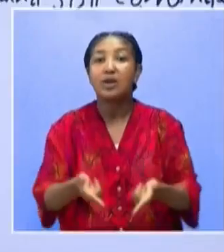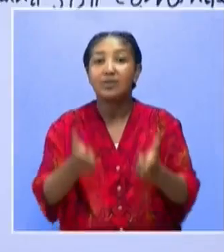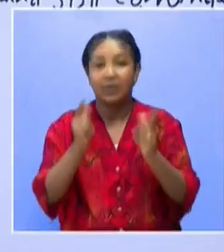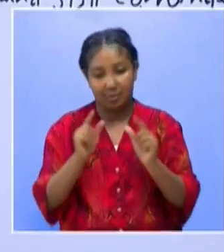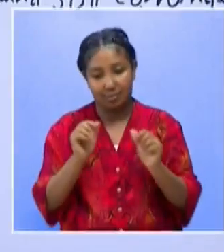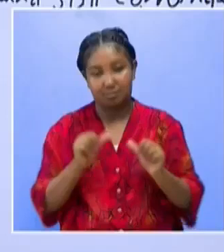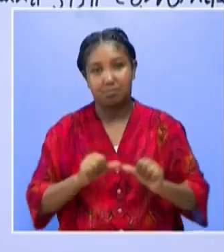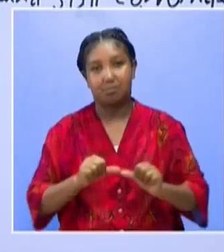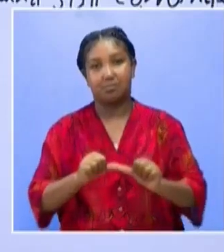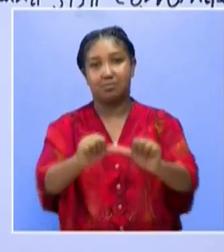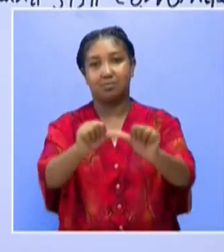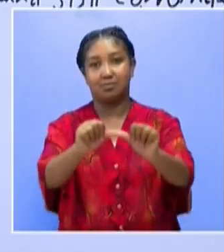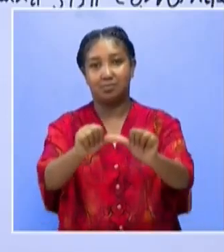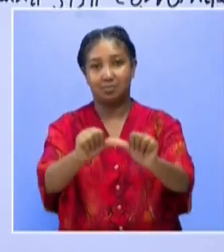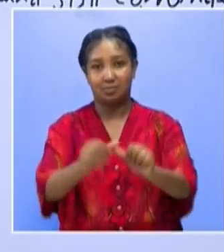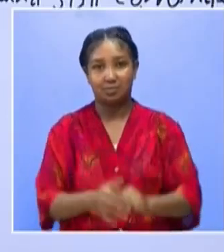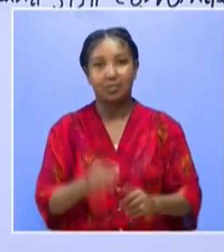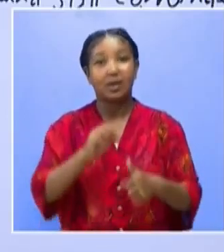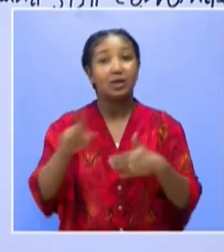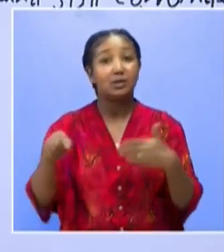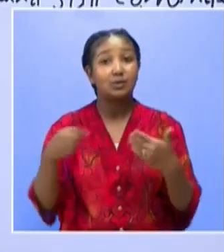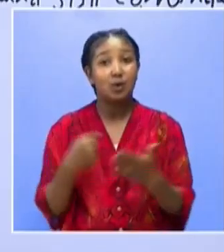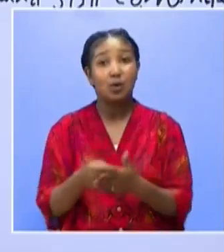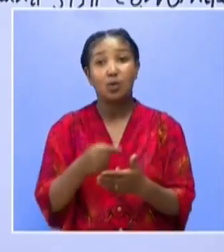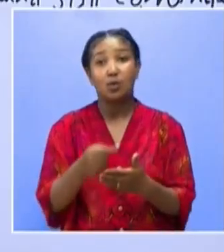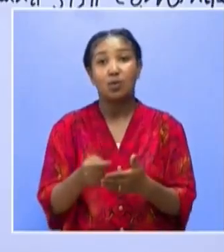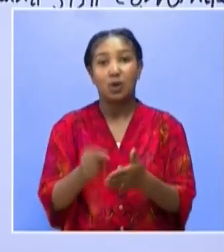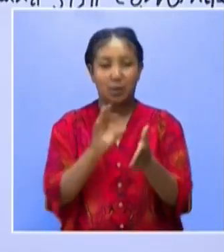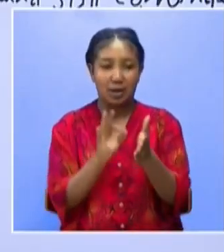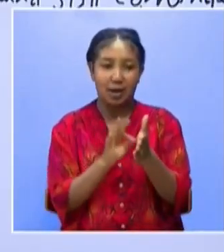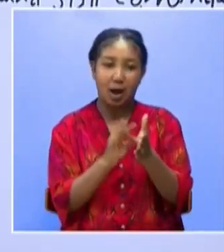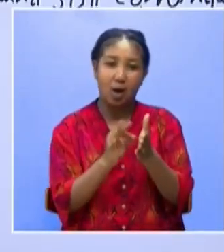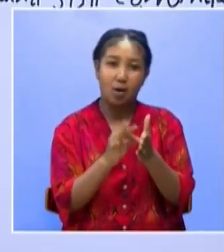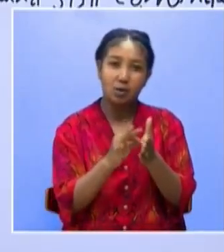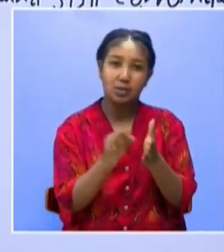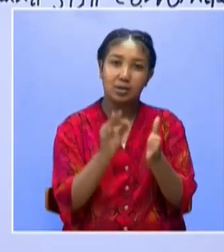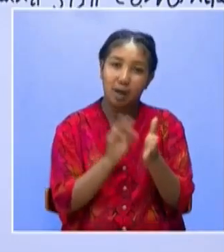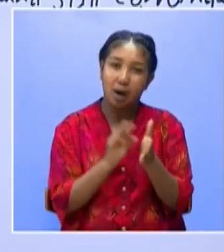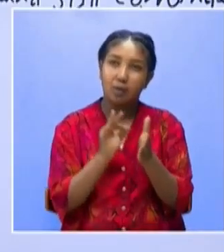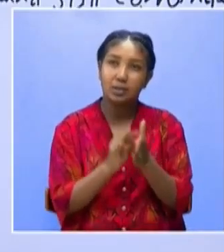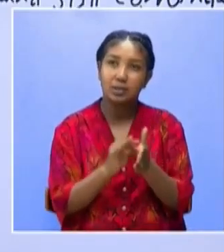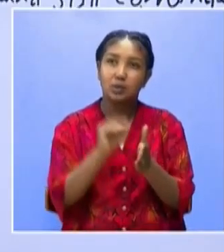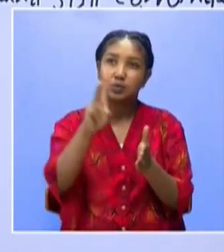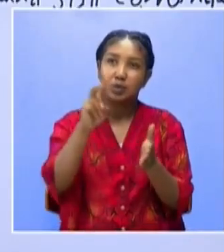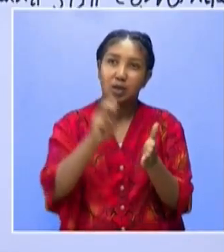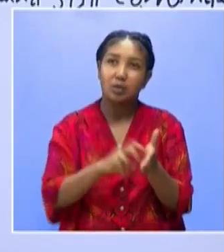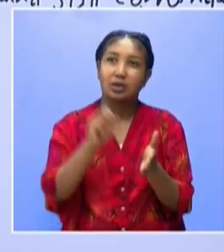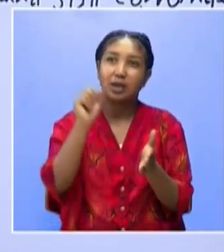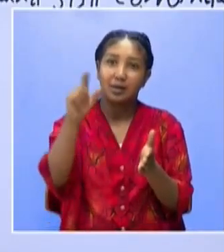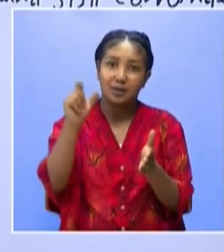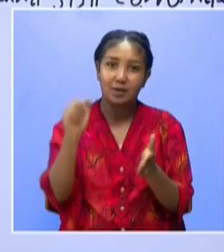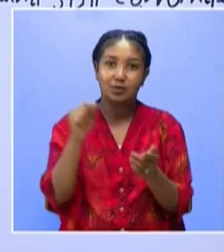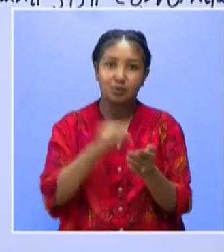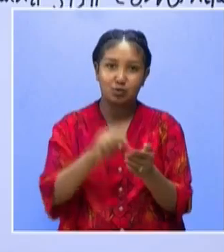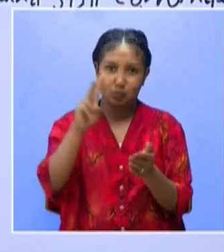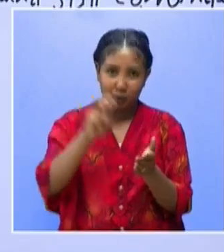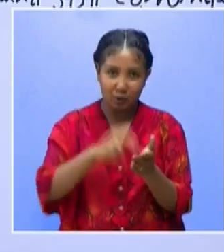2011. So when we counted from